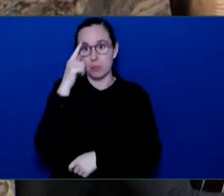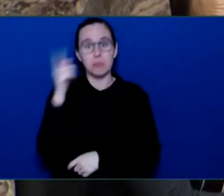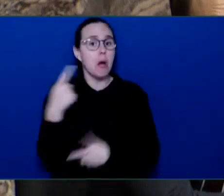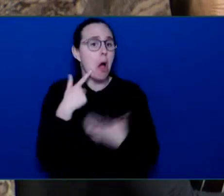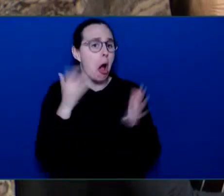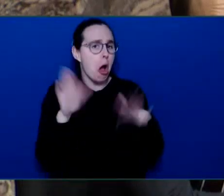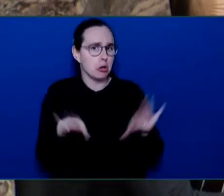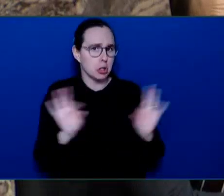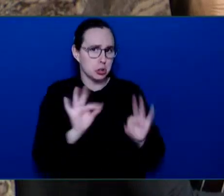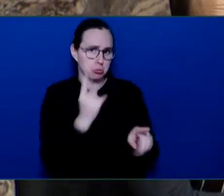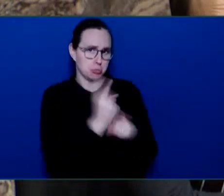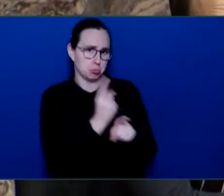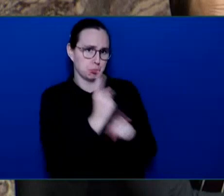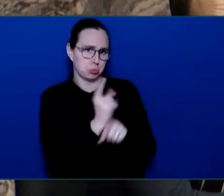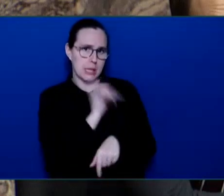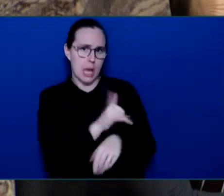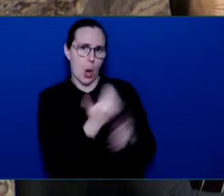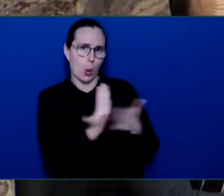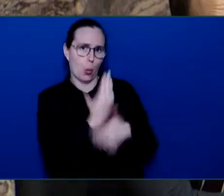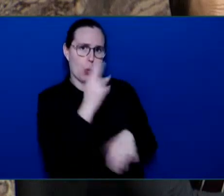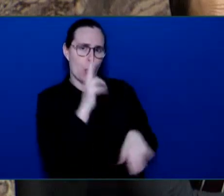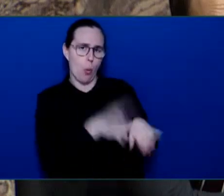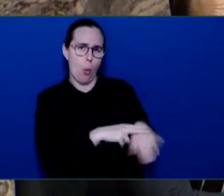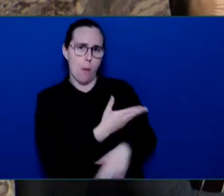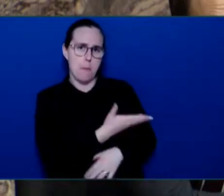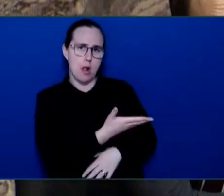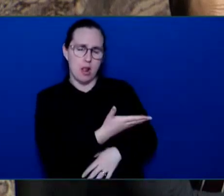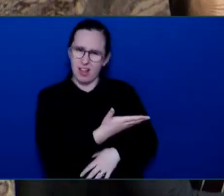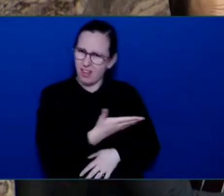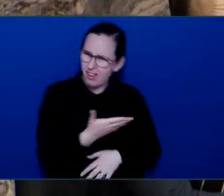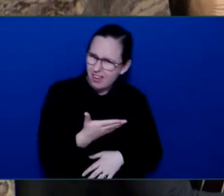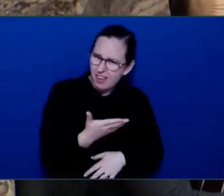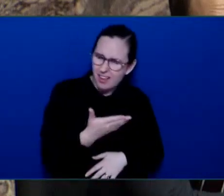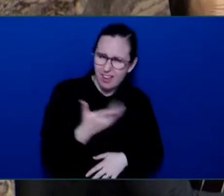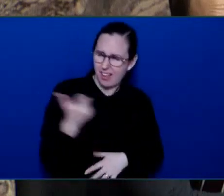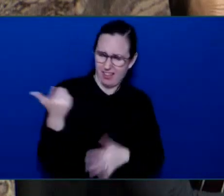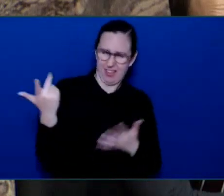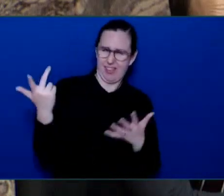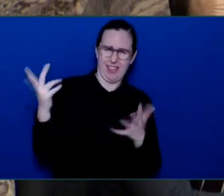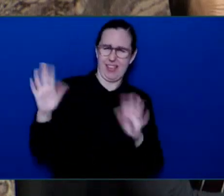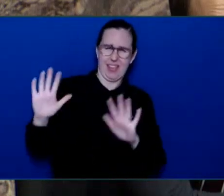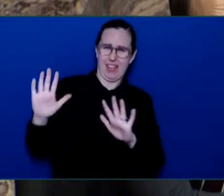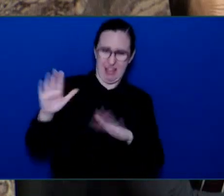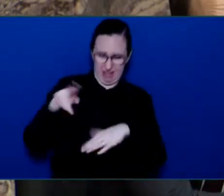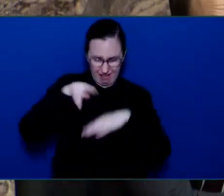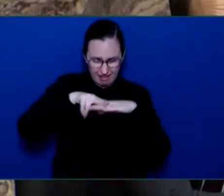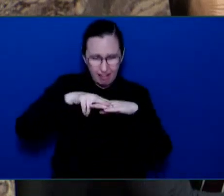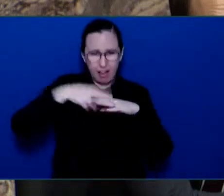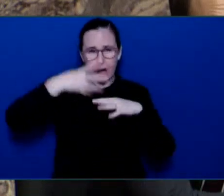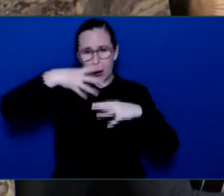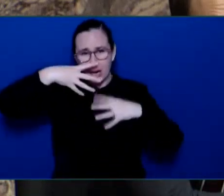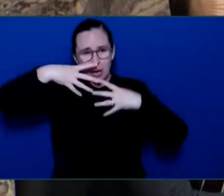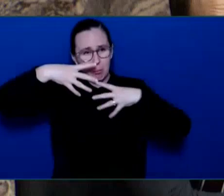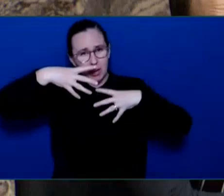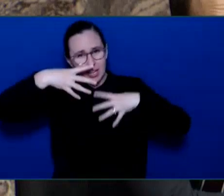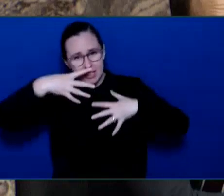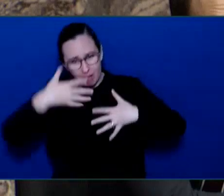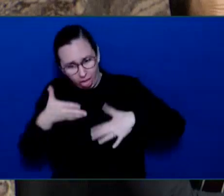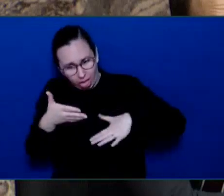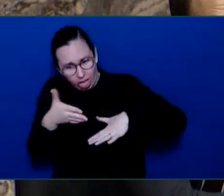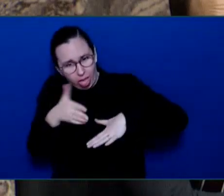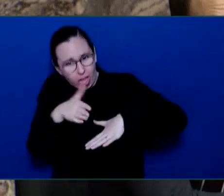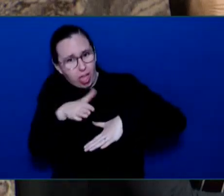this NDP new normal when even patients bleeding and sadly dying in hospital beds are compelled to call